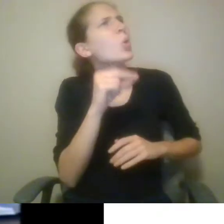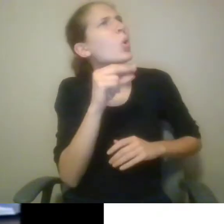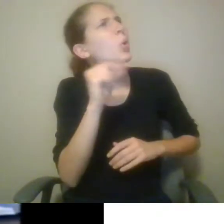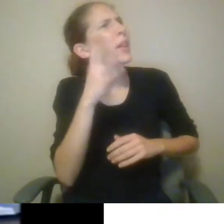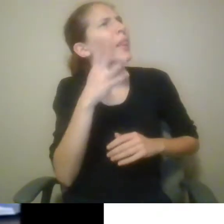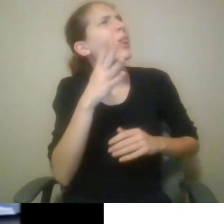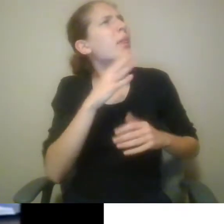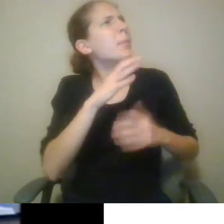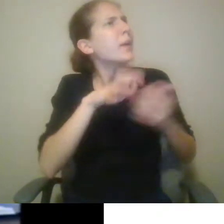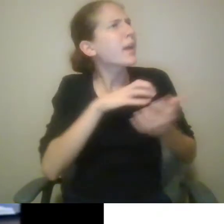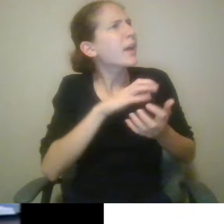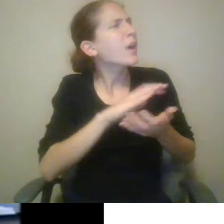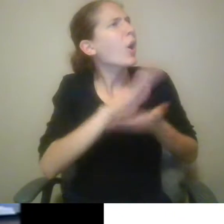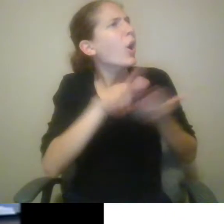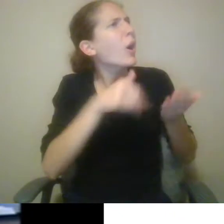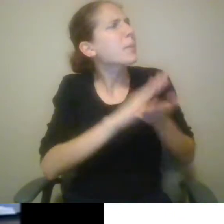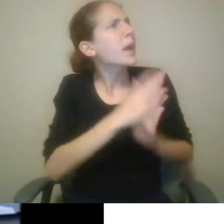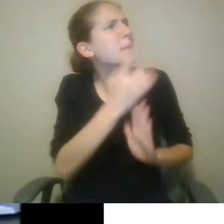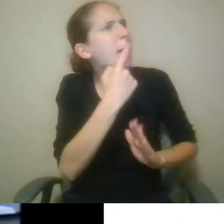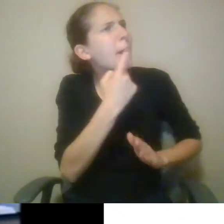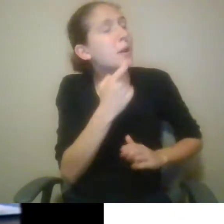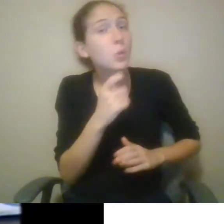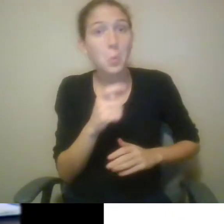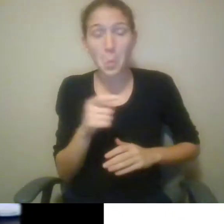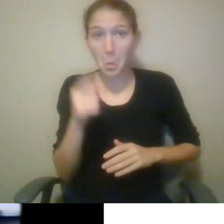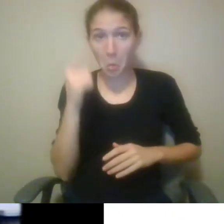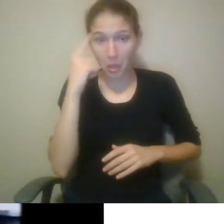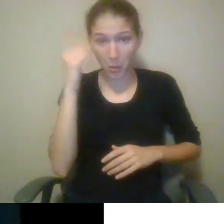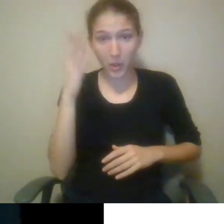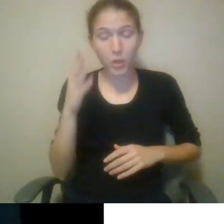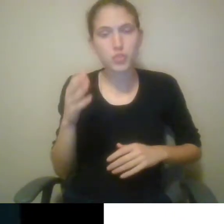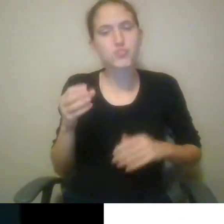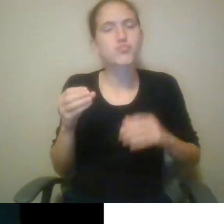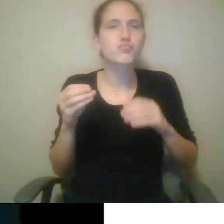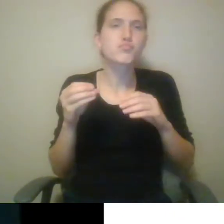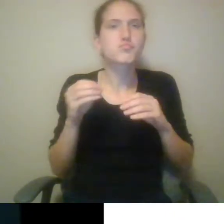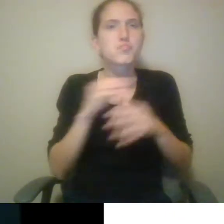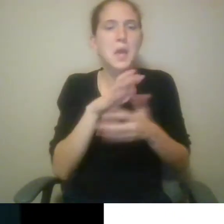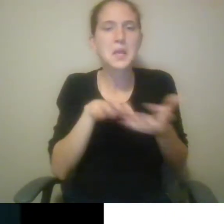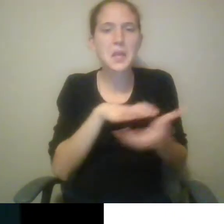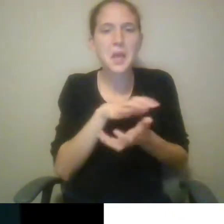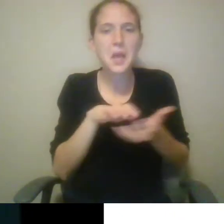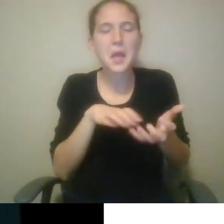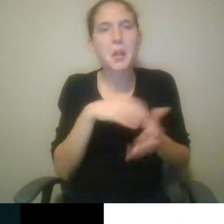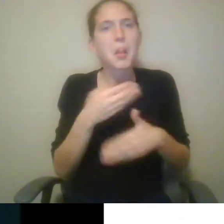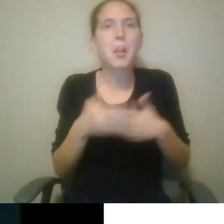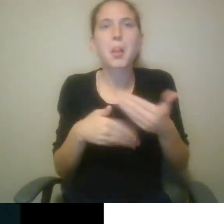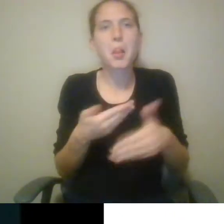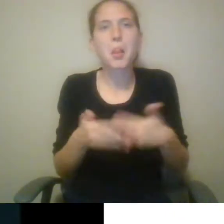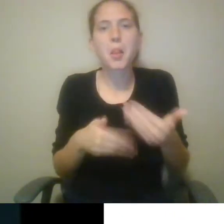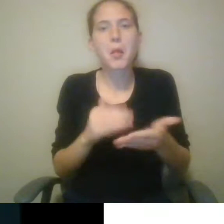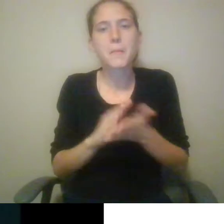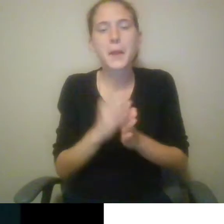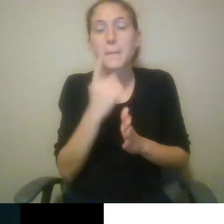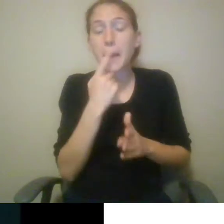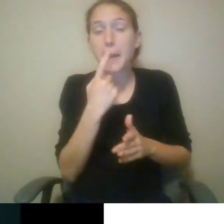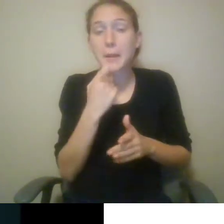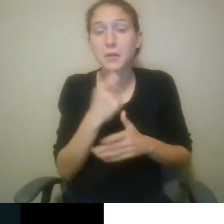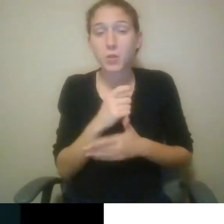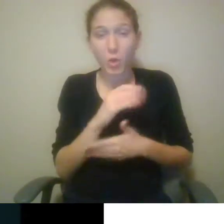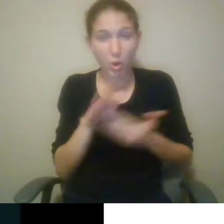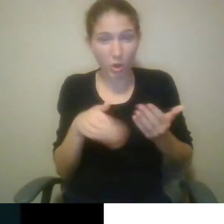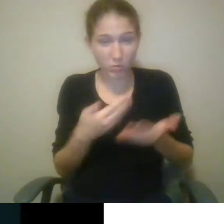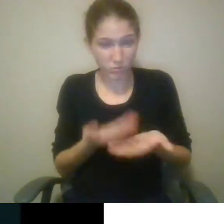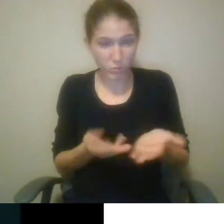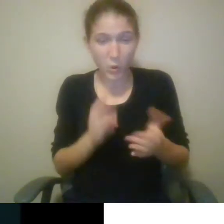in. Oh, Alright, so you think it's going to just kind of mix in slowly?